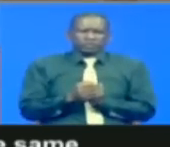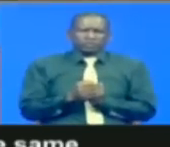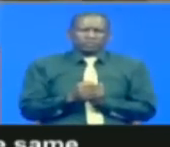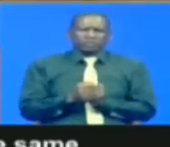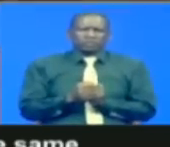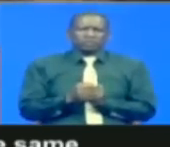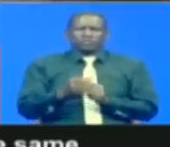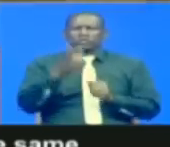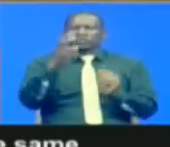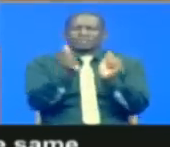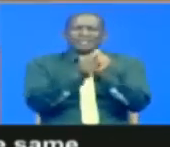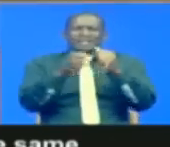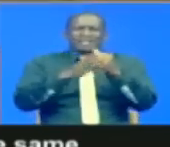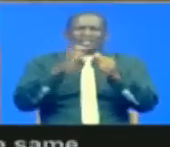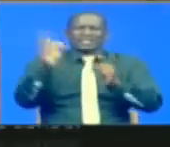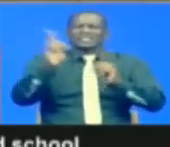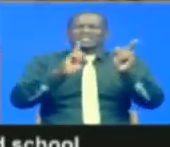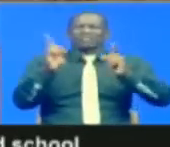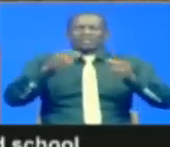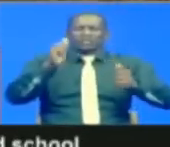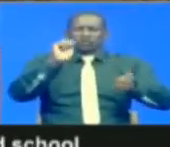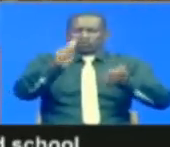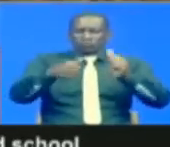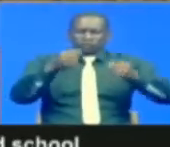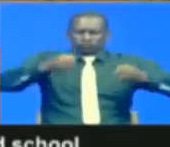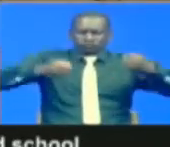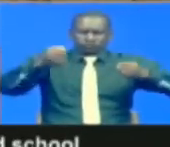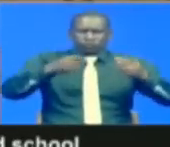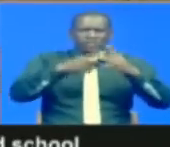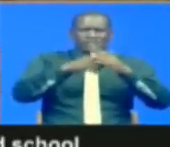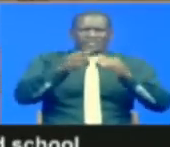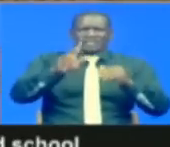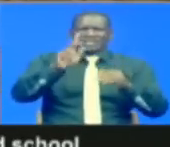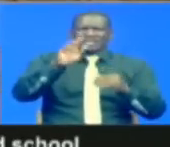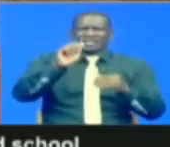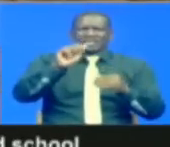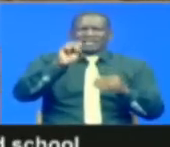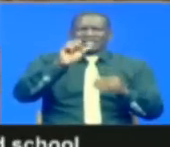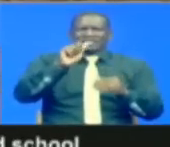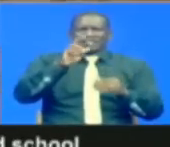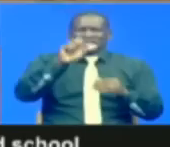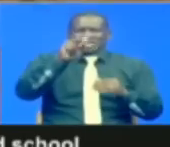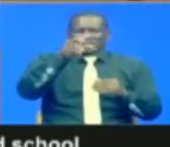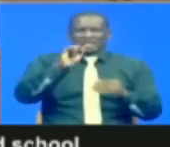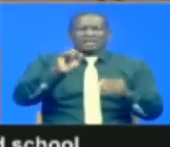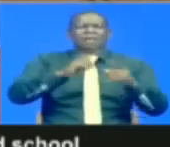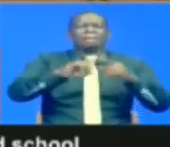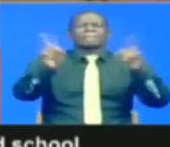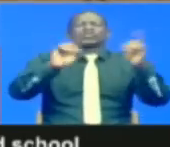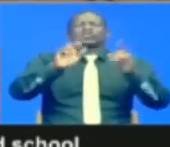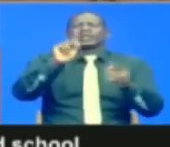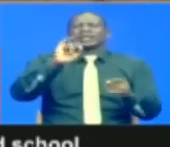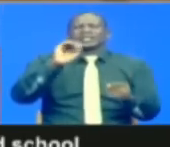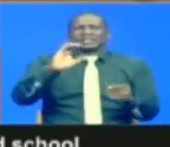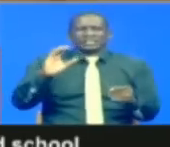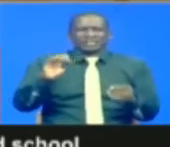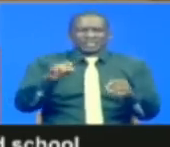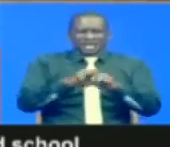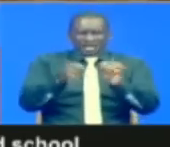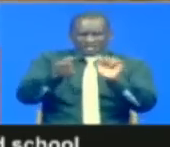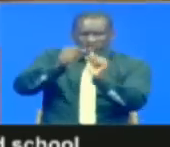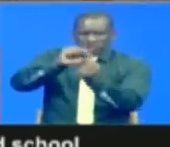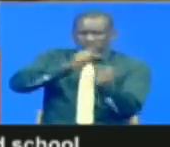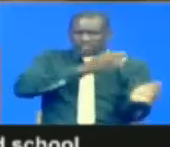The 2019 Safari Rally will start off at the Kasarani Sports Complex rather than the traditional KICC, as changes are